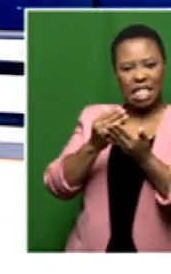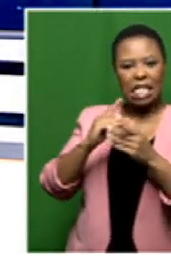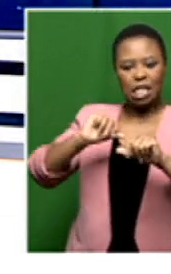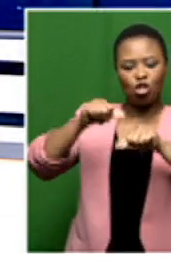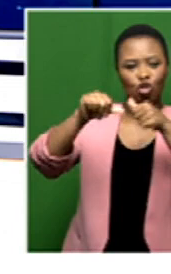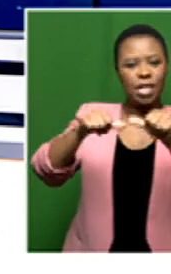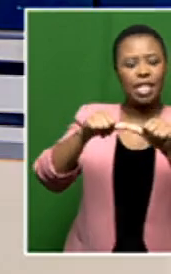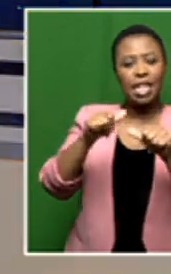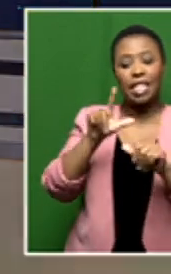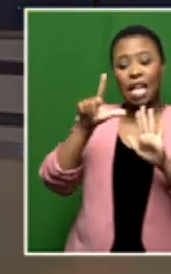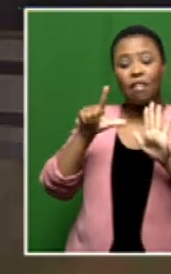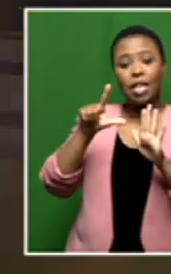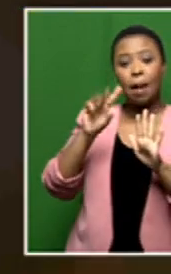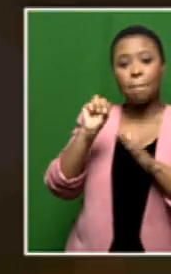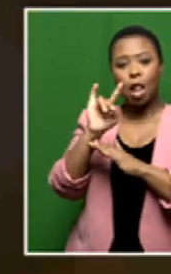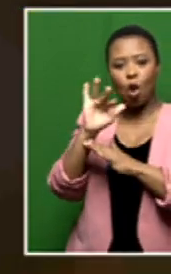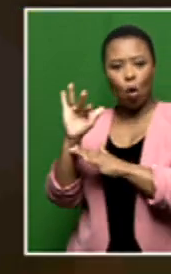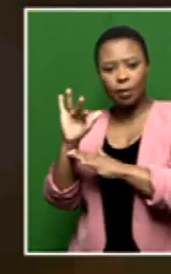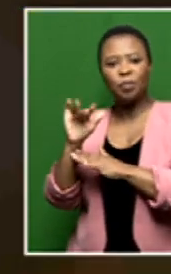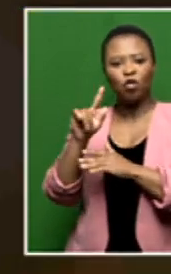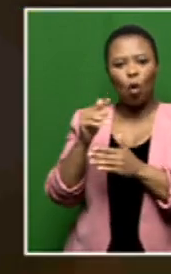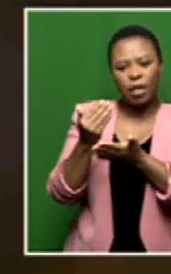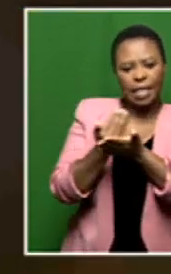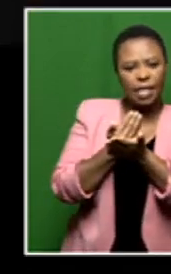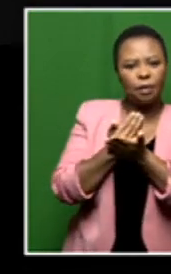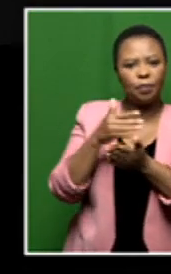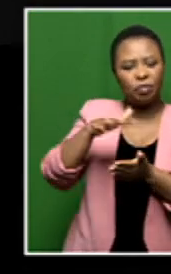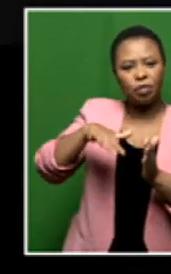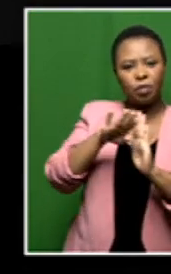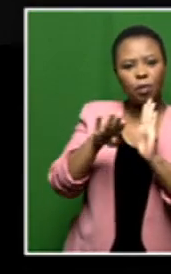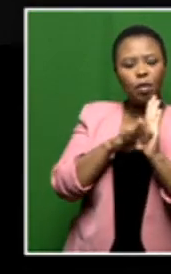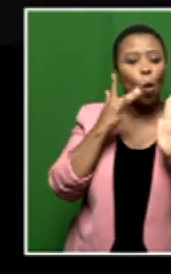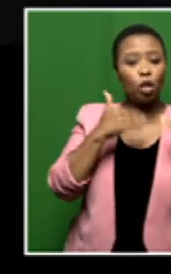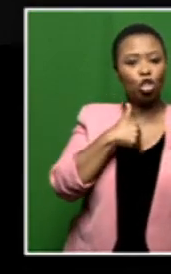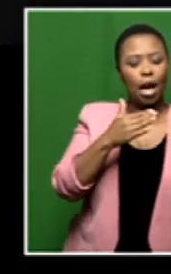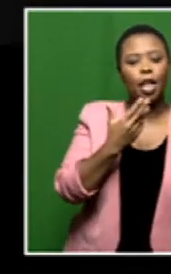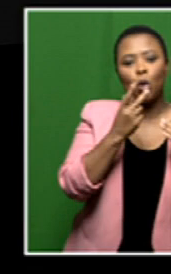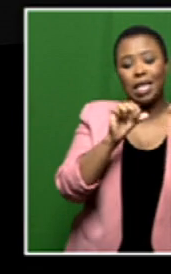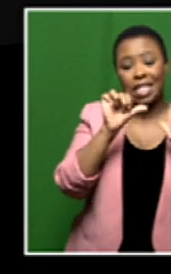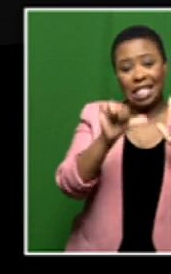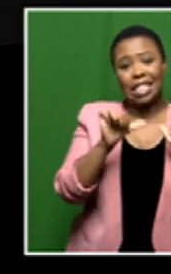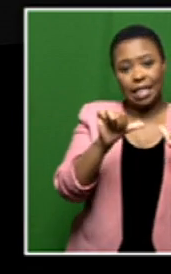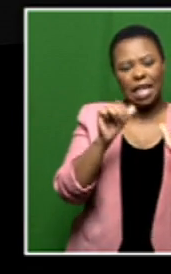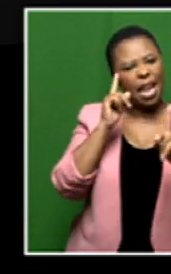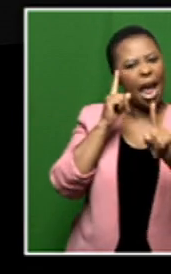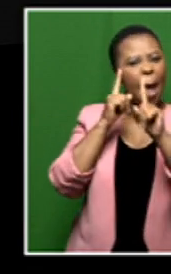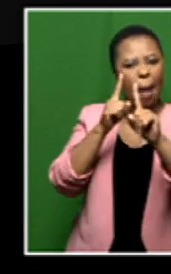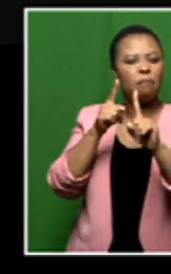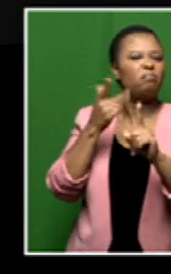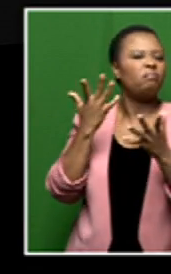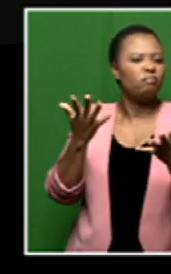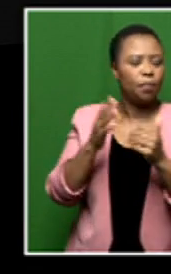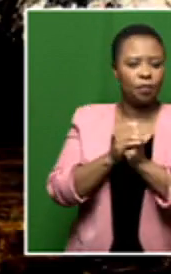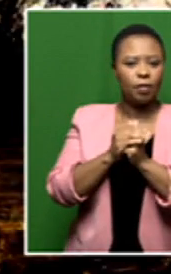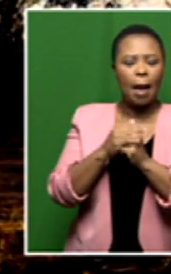than 17 million rand for conservation projects since its inception back in 2016. The aim of its creators is to make the